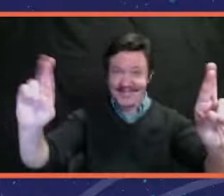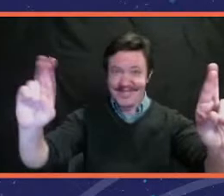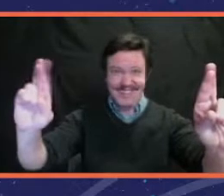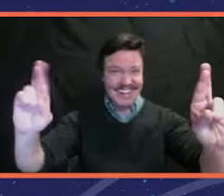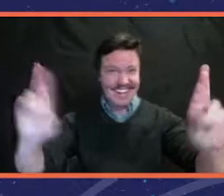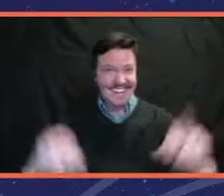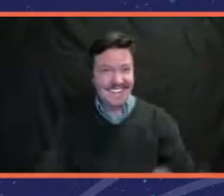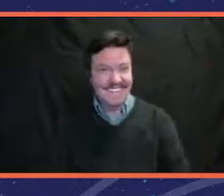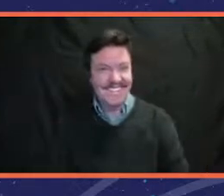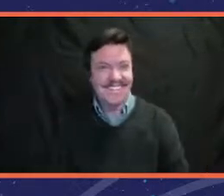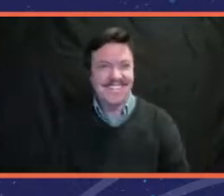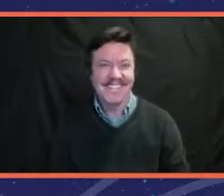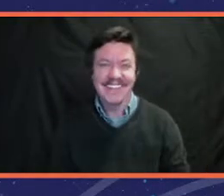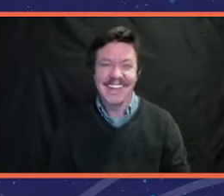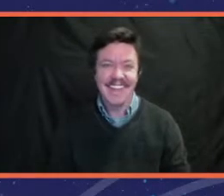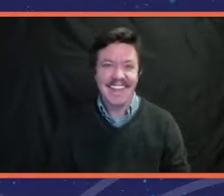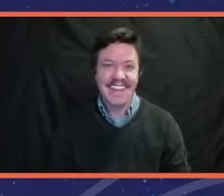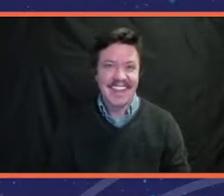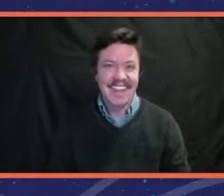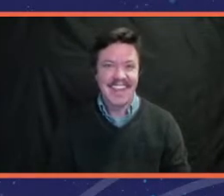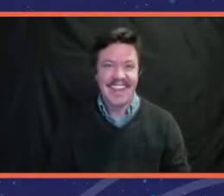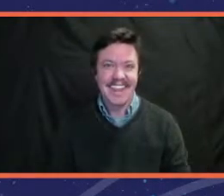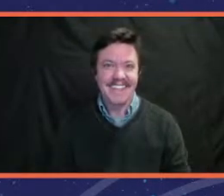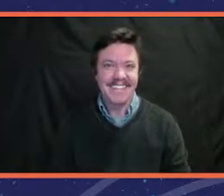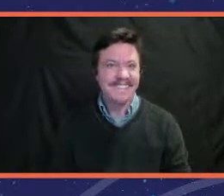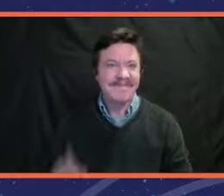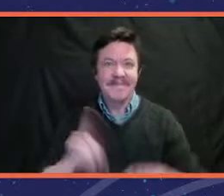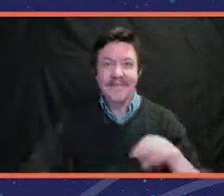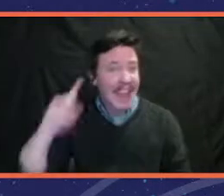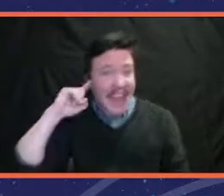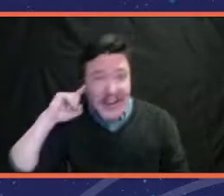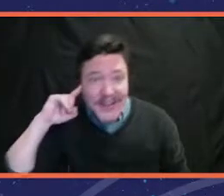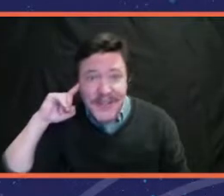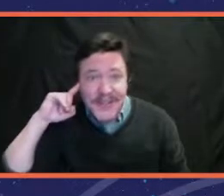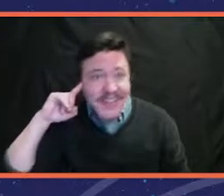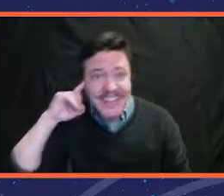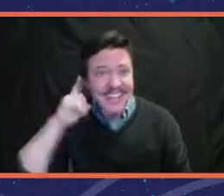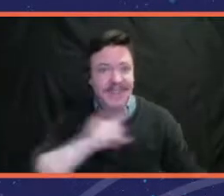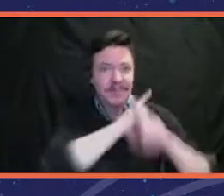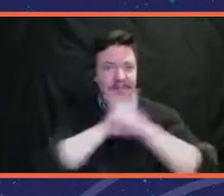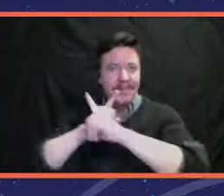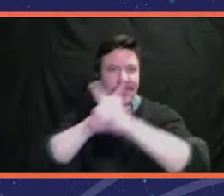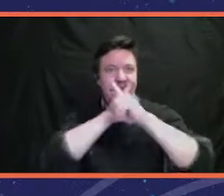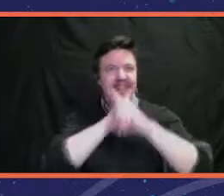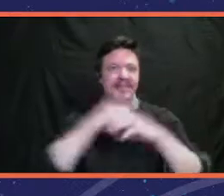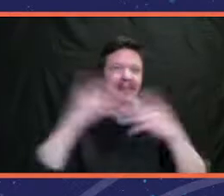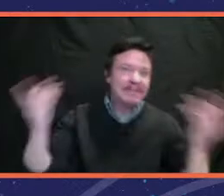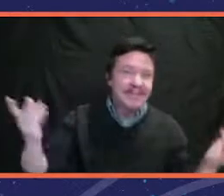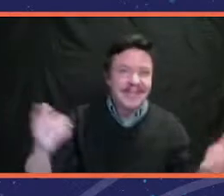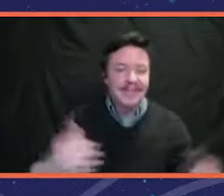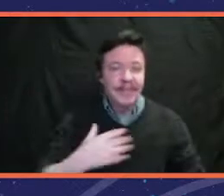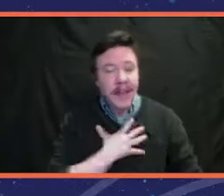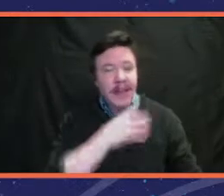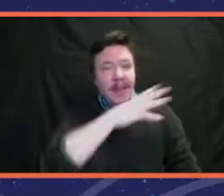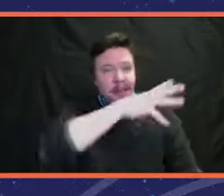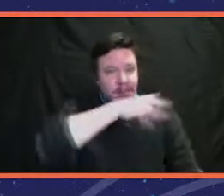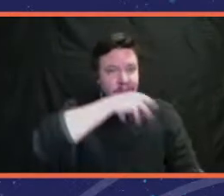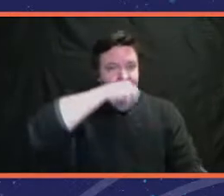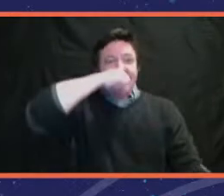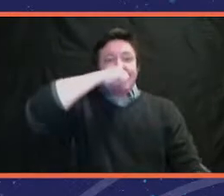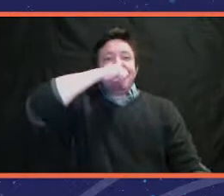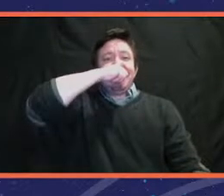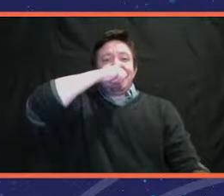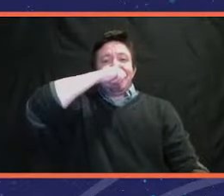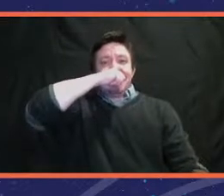You can't scream because I can't hear you because everyone's muted, but just take a deep breath,